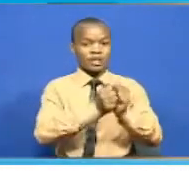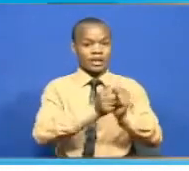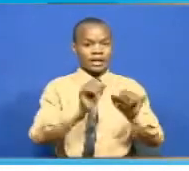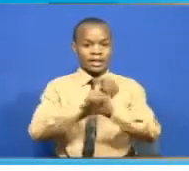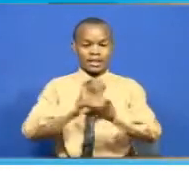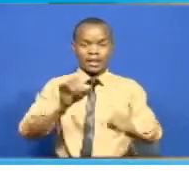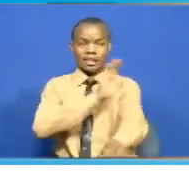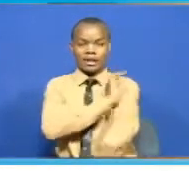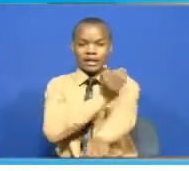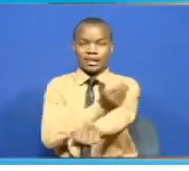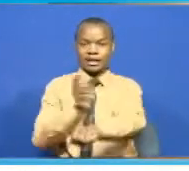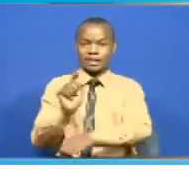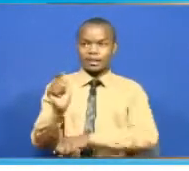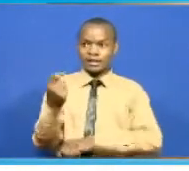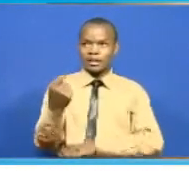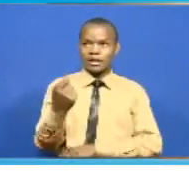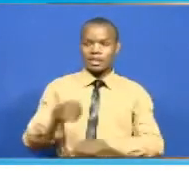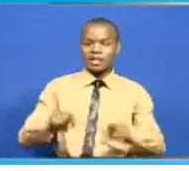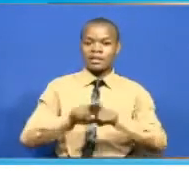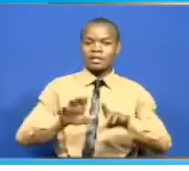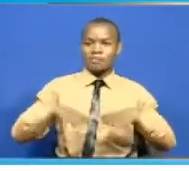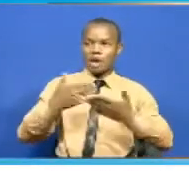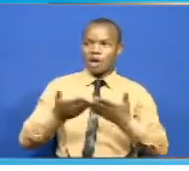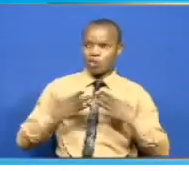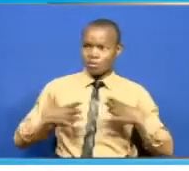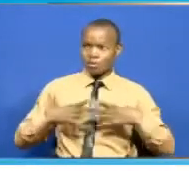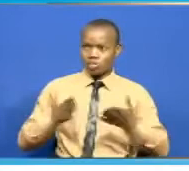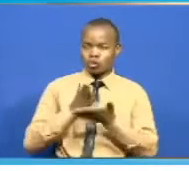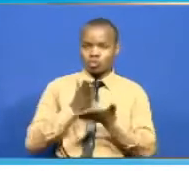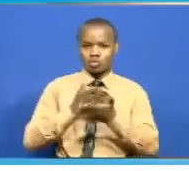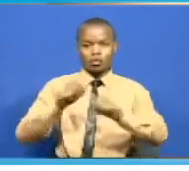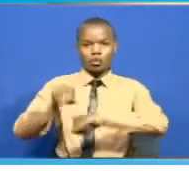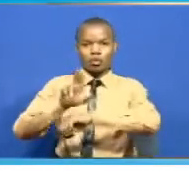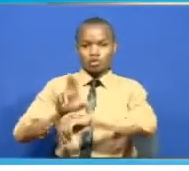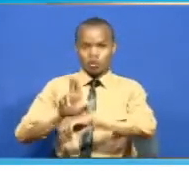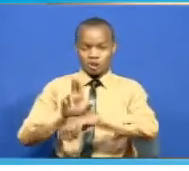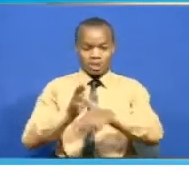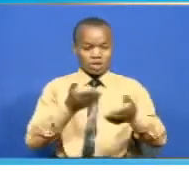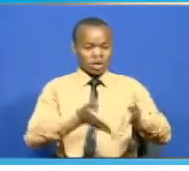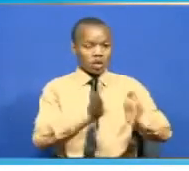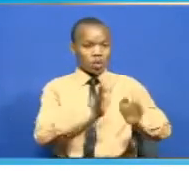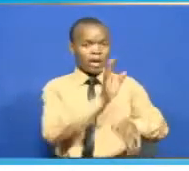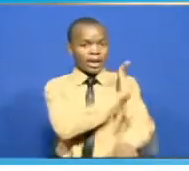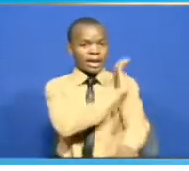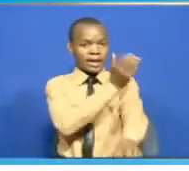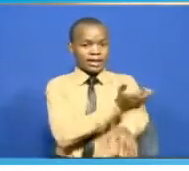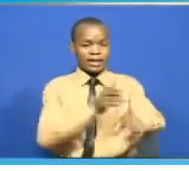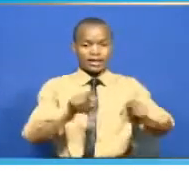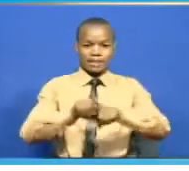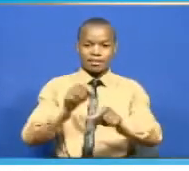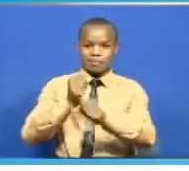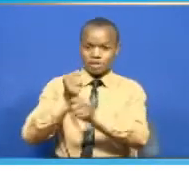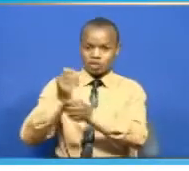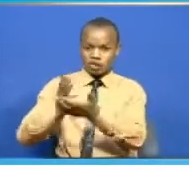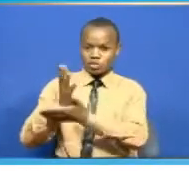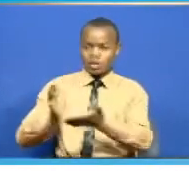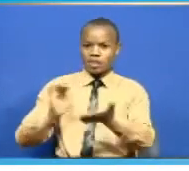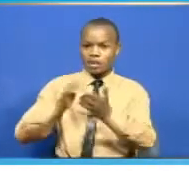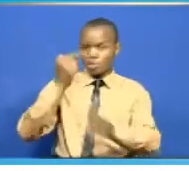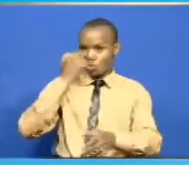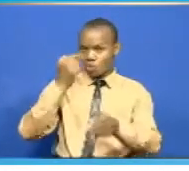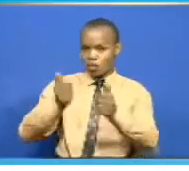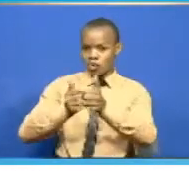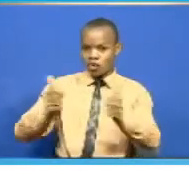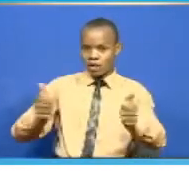energy in Kenya and just how more Kenyans can take up this alternative source of energy and ensure that their homes are lit